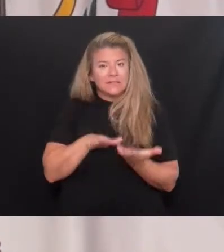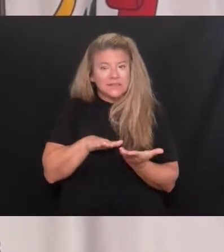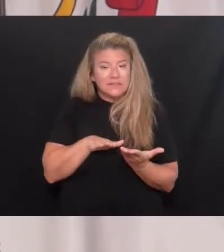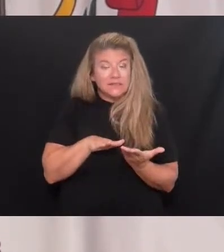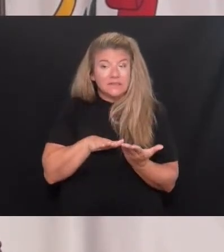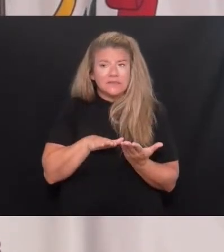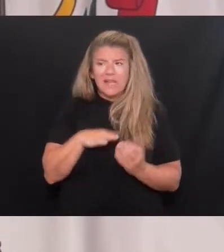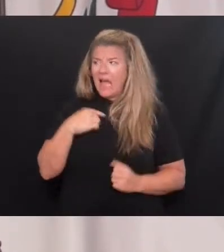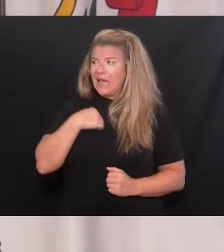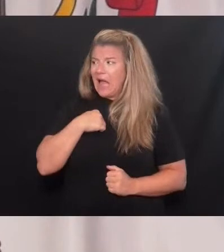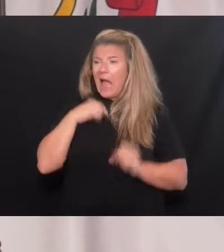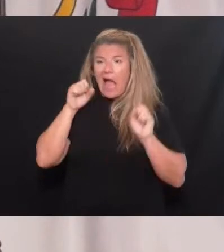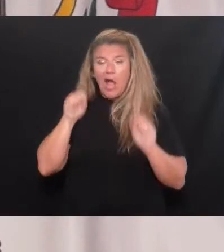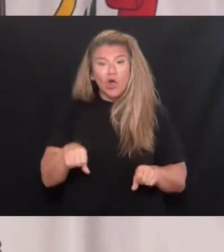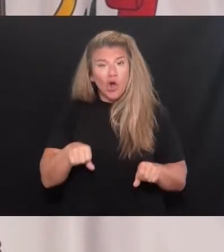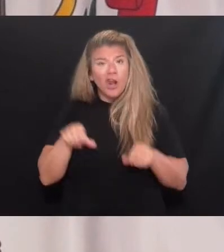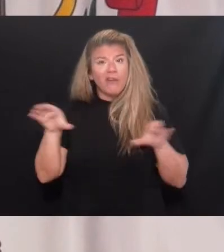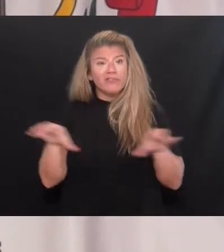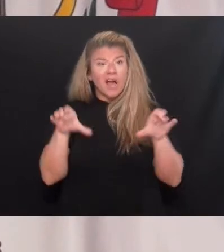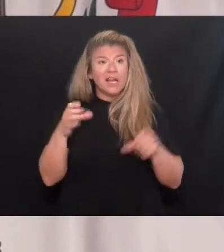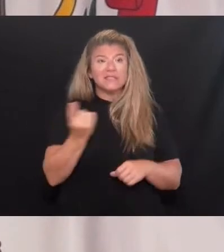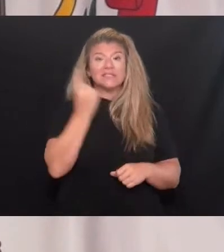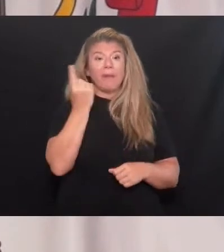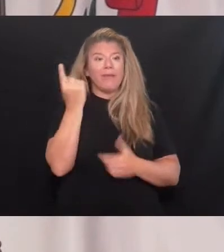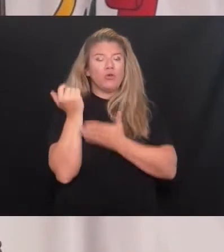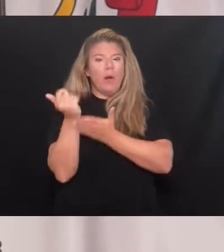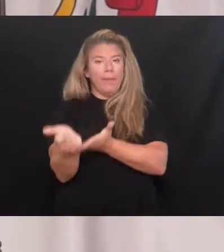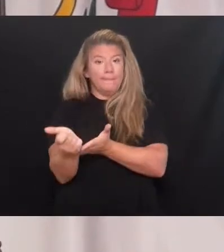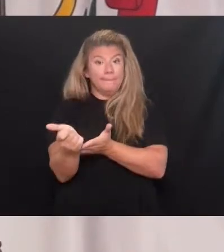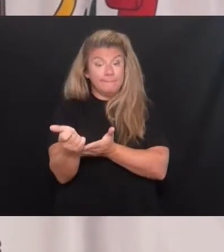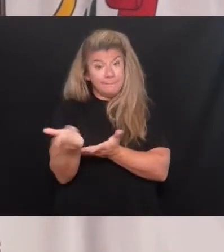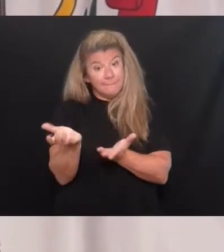have done something extra to try to help.